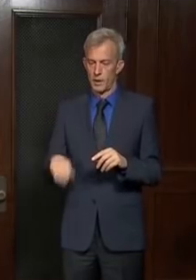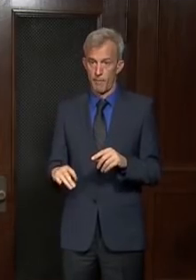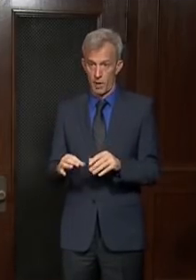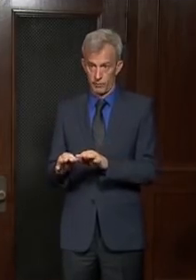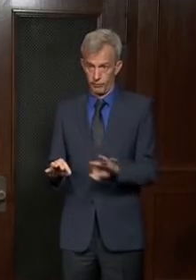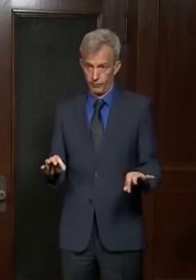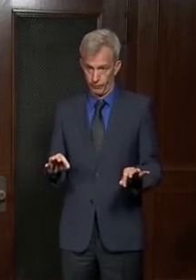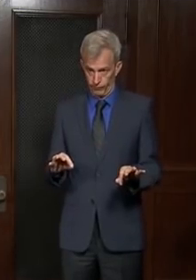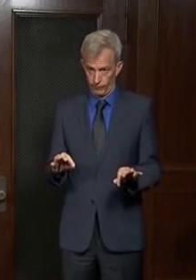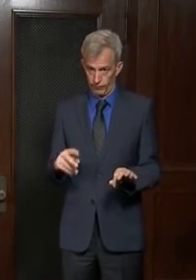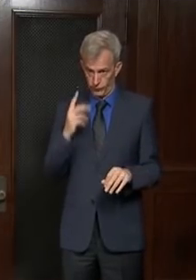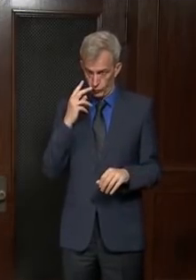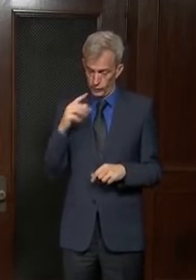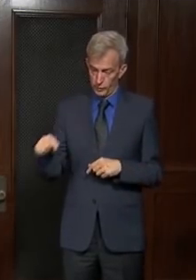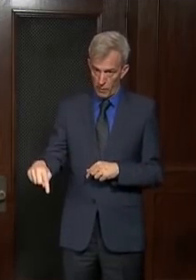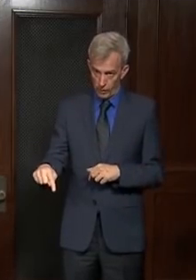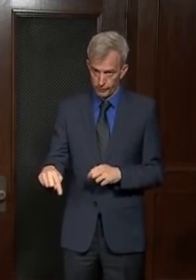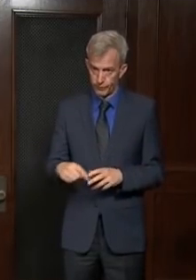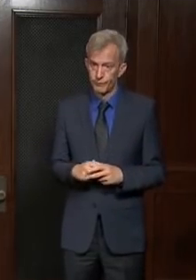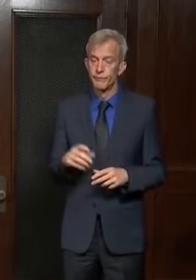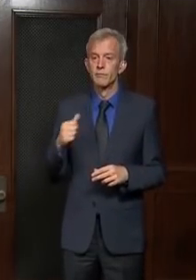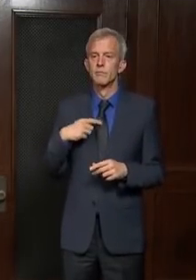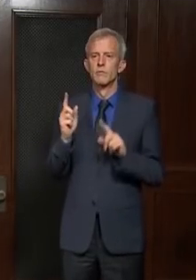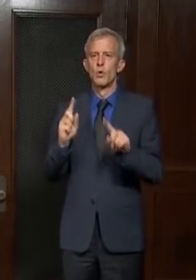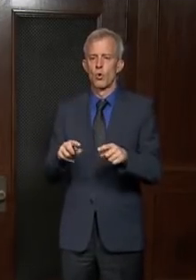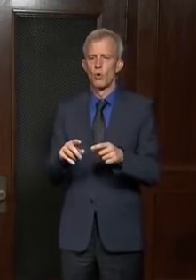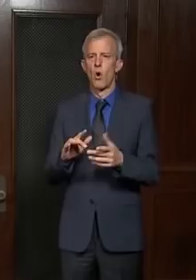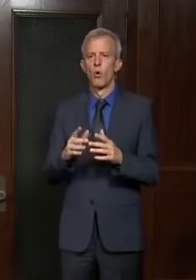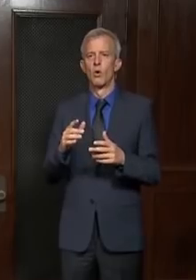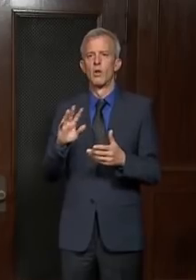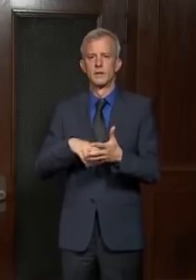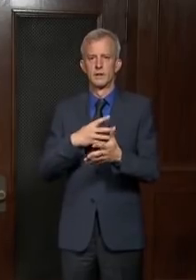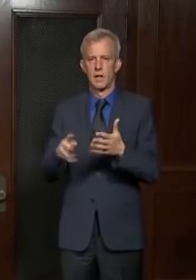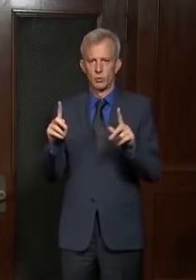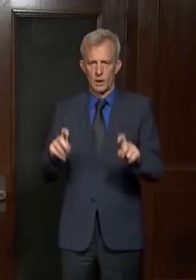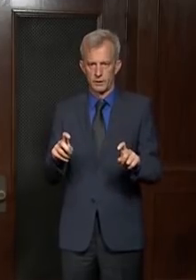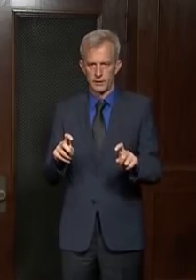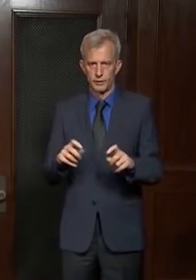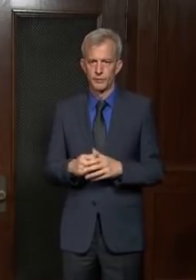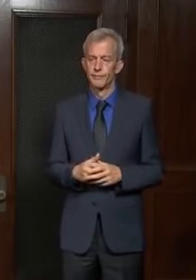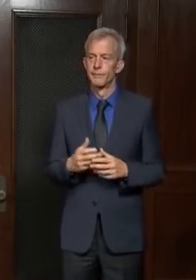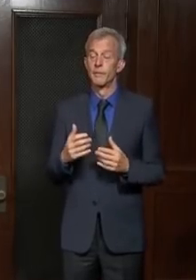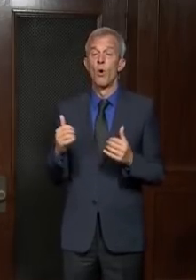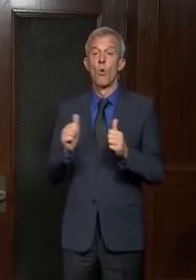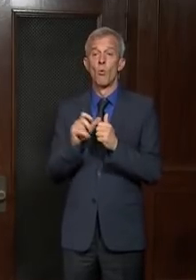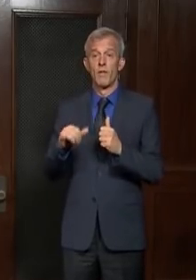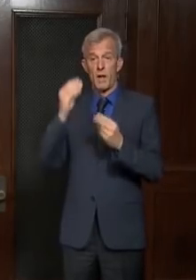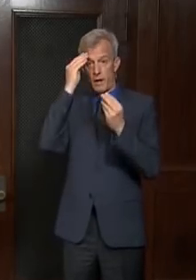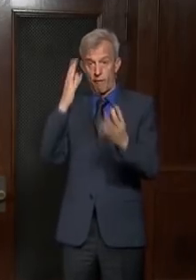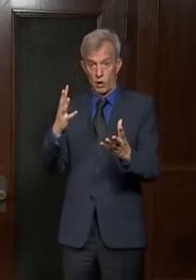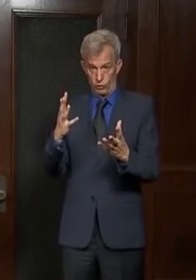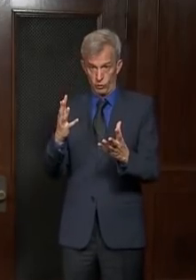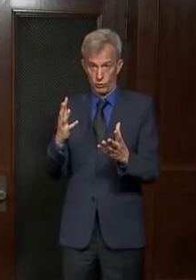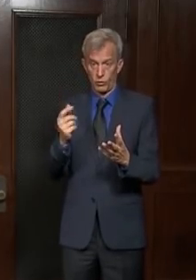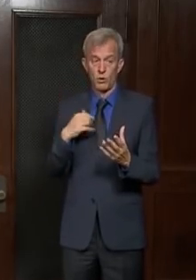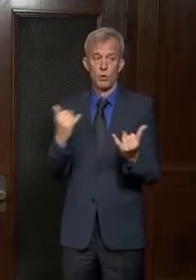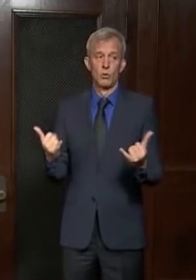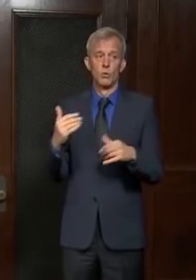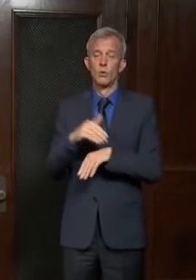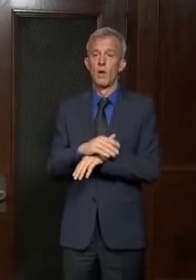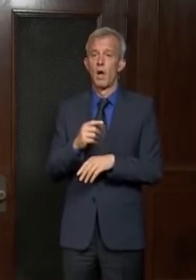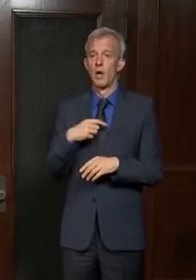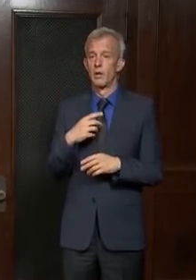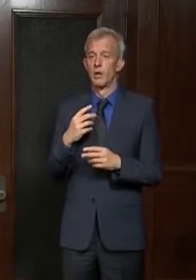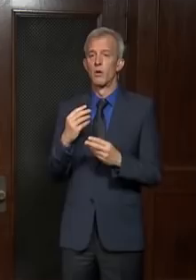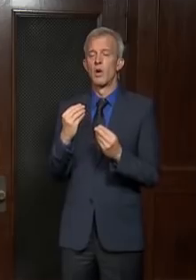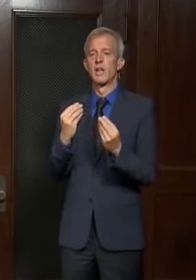coronavirus.lacity.org/testing, you can see if you can schedule a test. Now, with that local data in mind, tonight I want to take a look